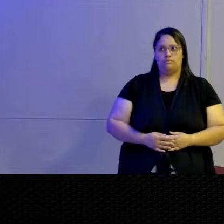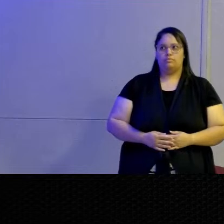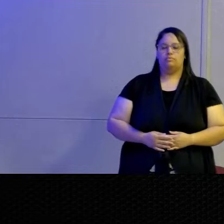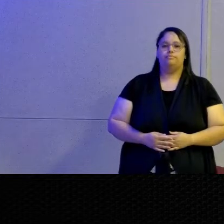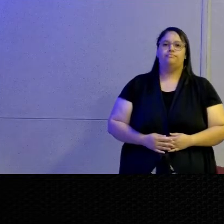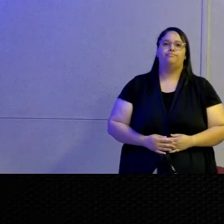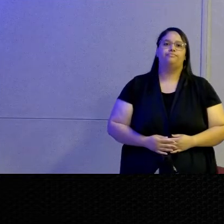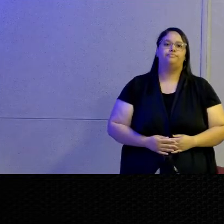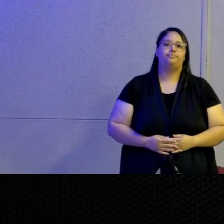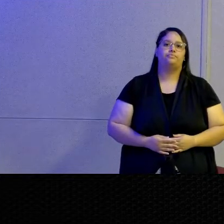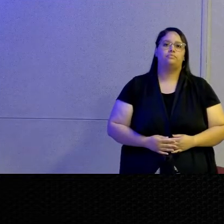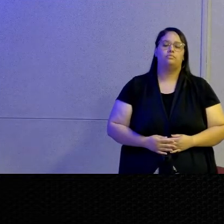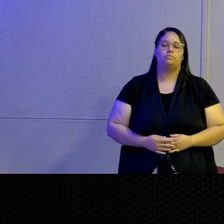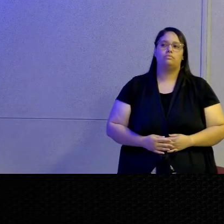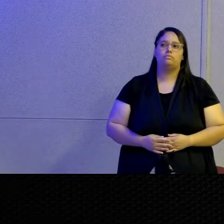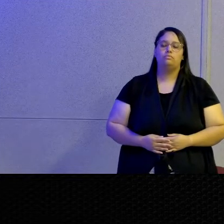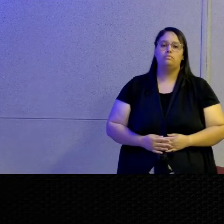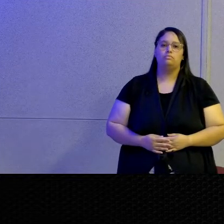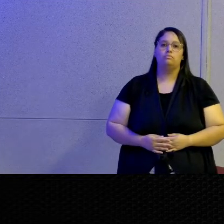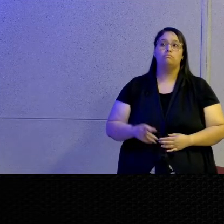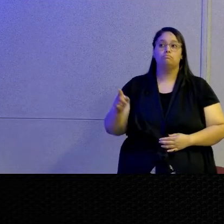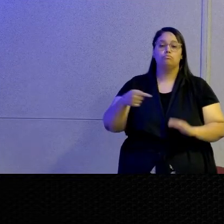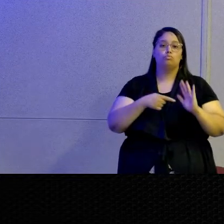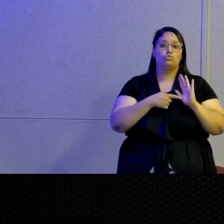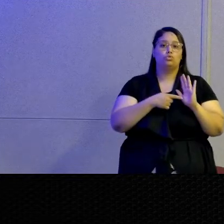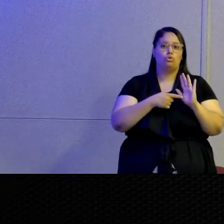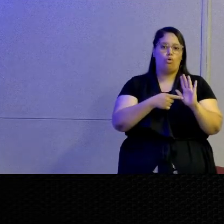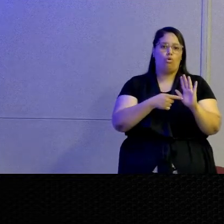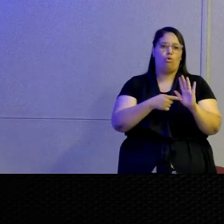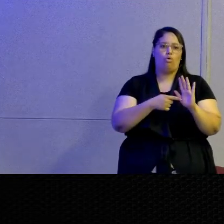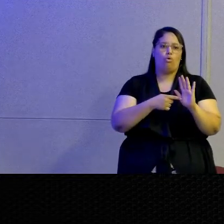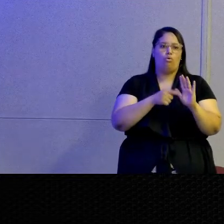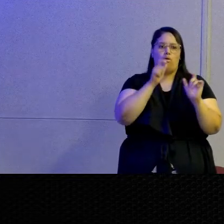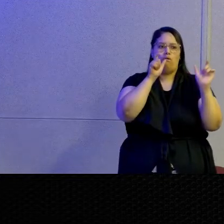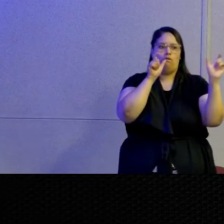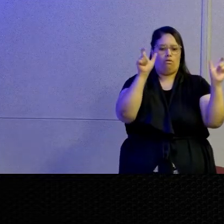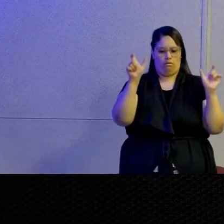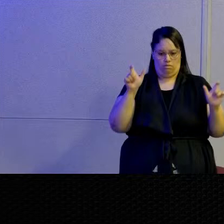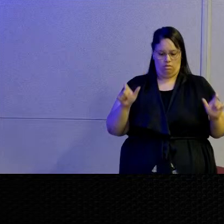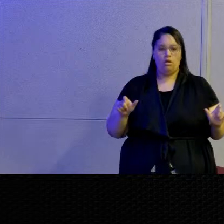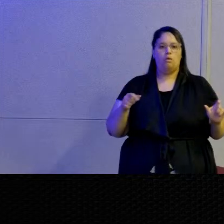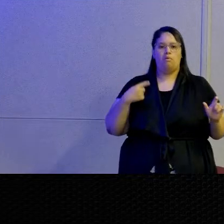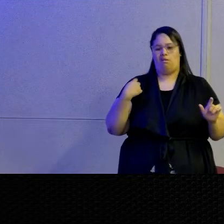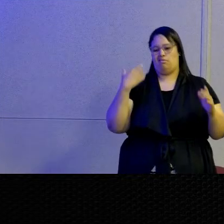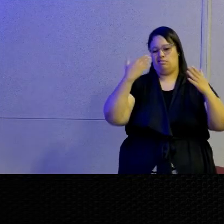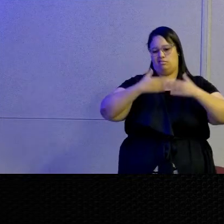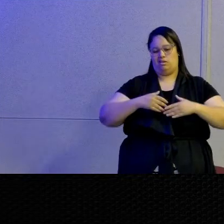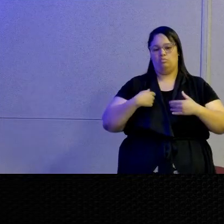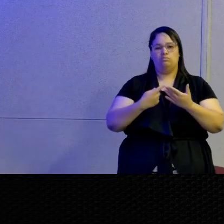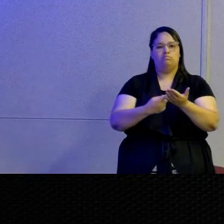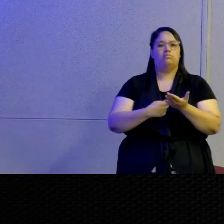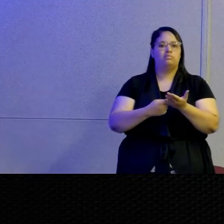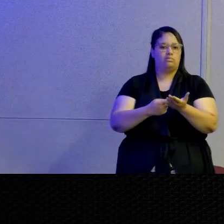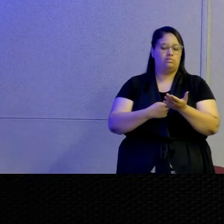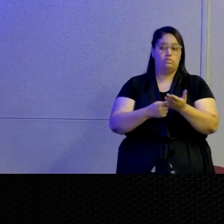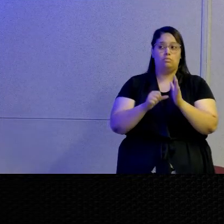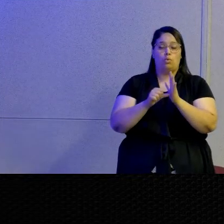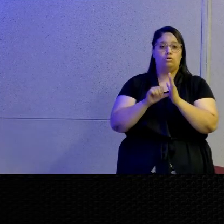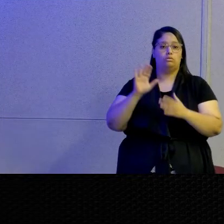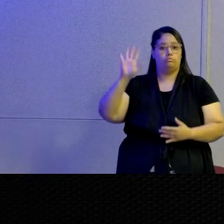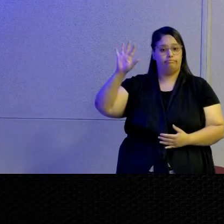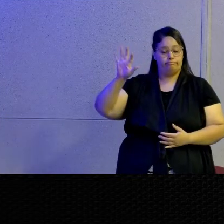And this I showed, it's a bit wordy, but we're discussing over dinner last night. This is clearly important,